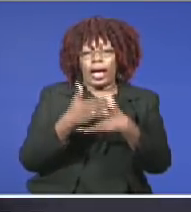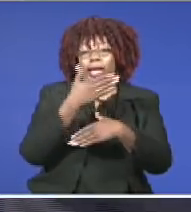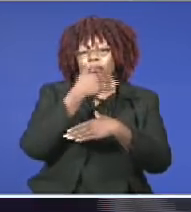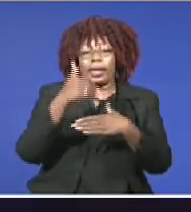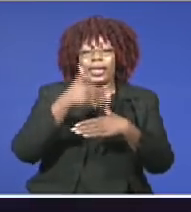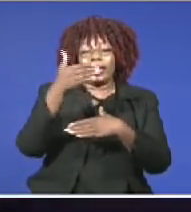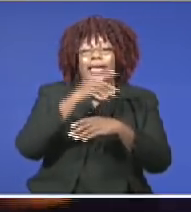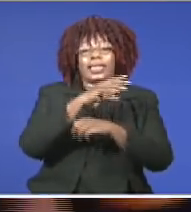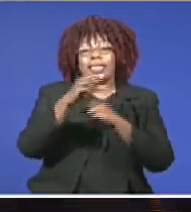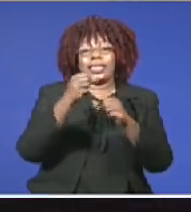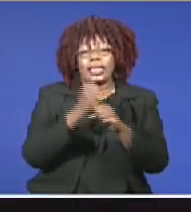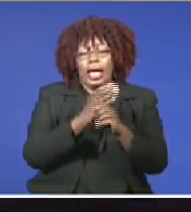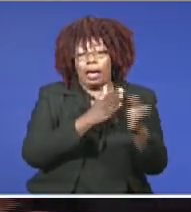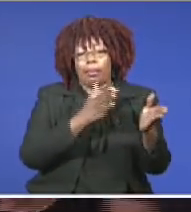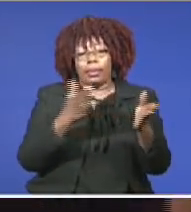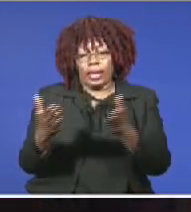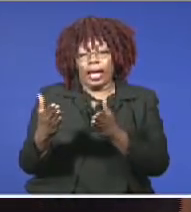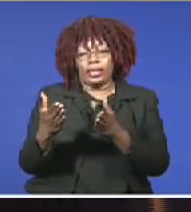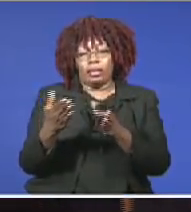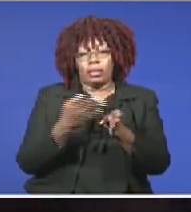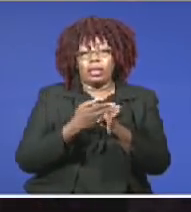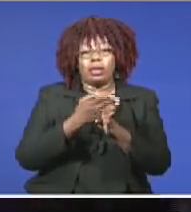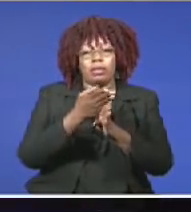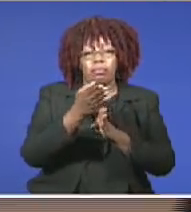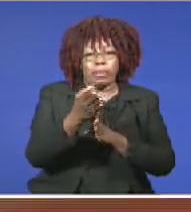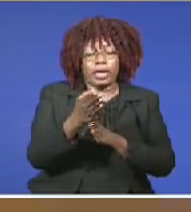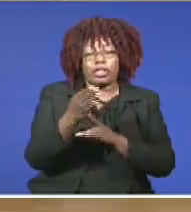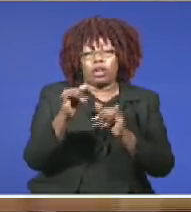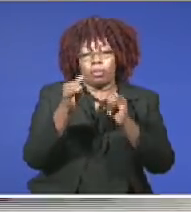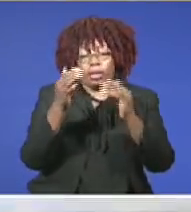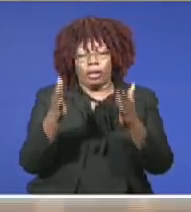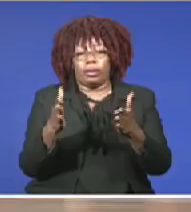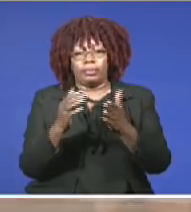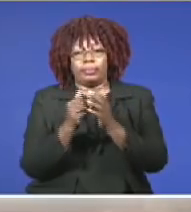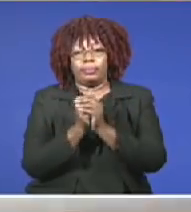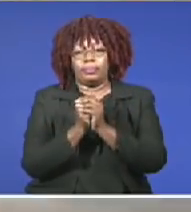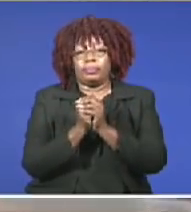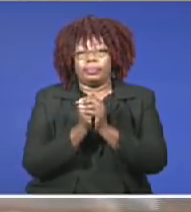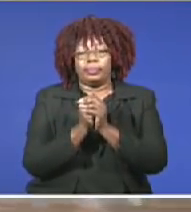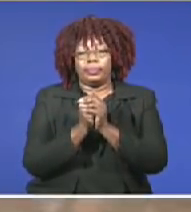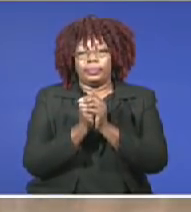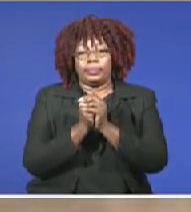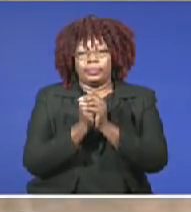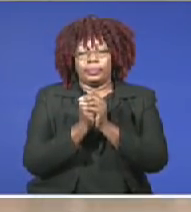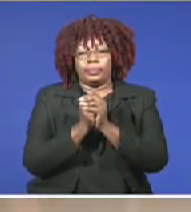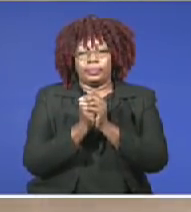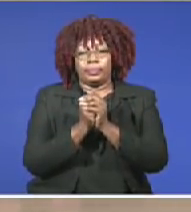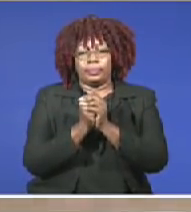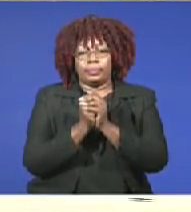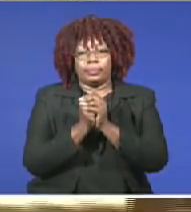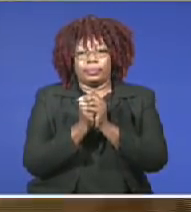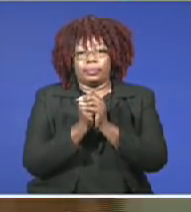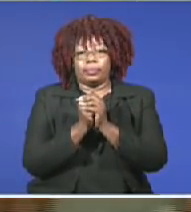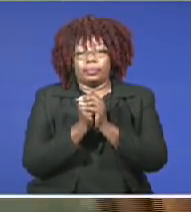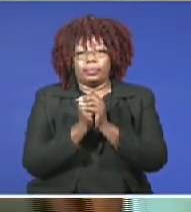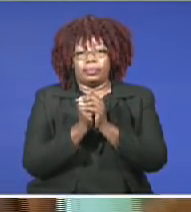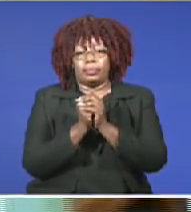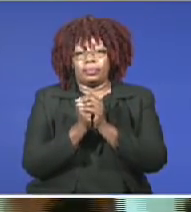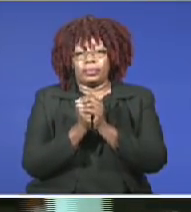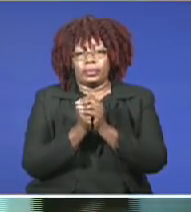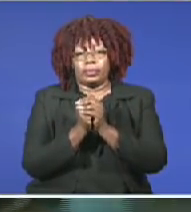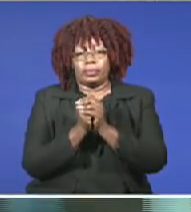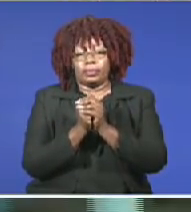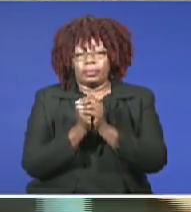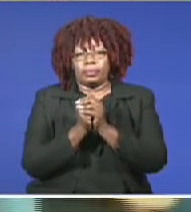next year and plans to be a major contender. For ZNS Total Sports, I'm Amajal Knowles. Thank you so